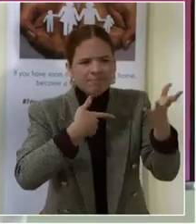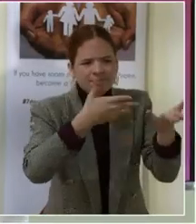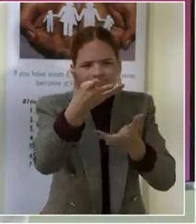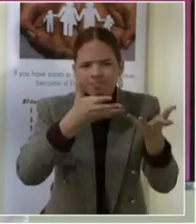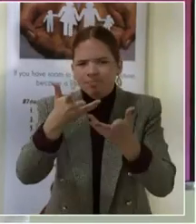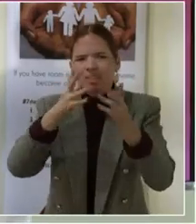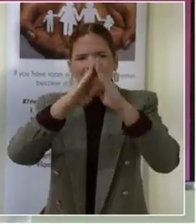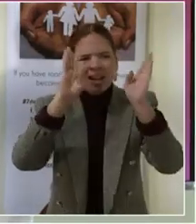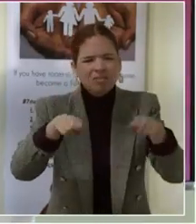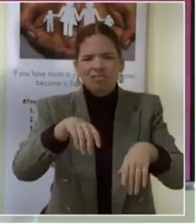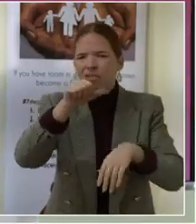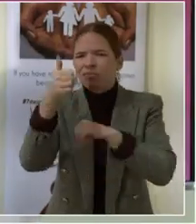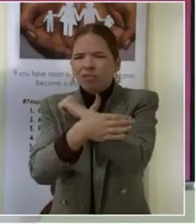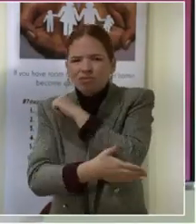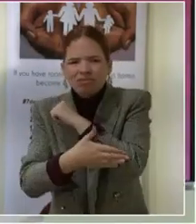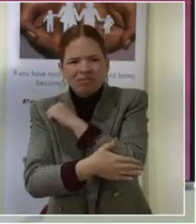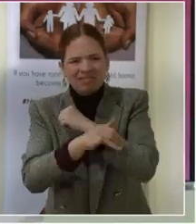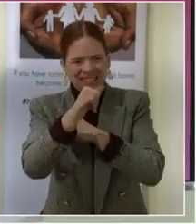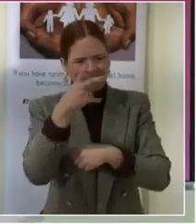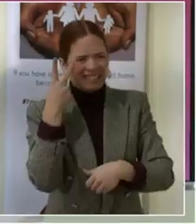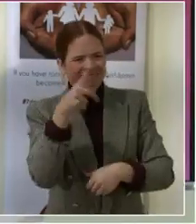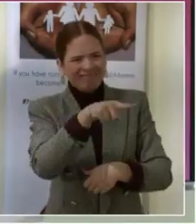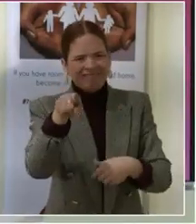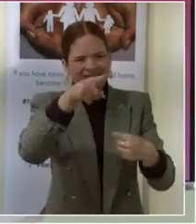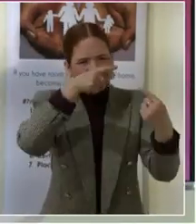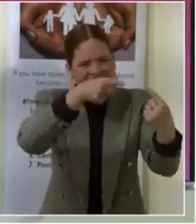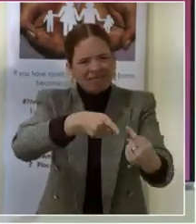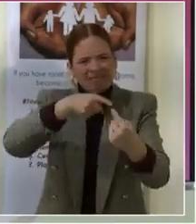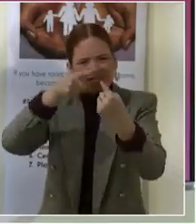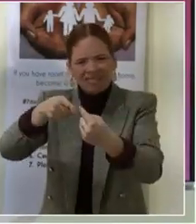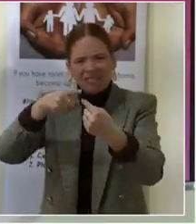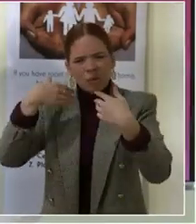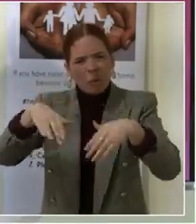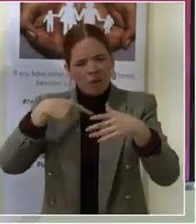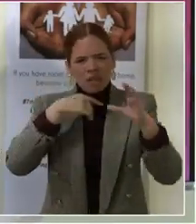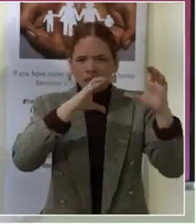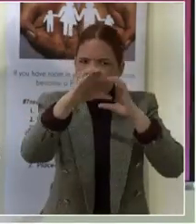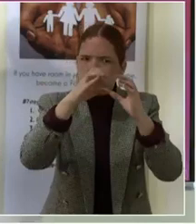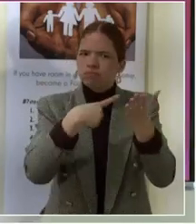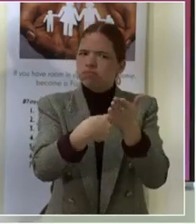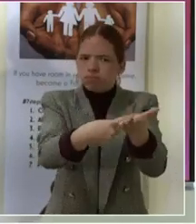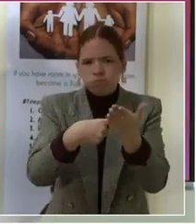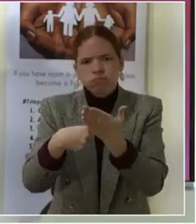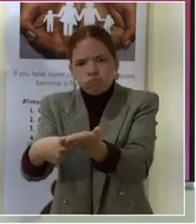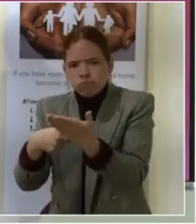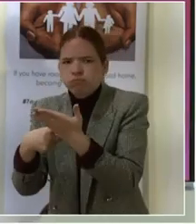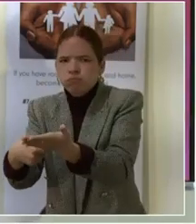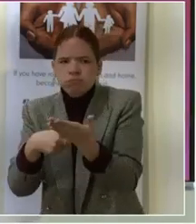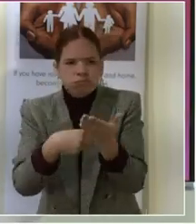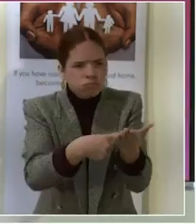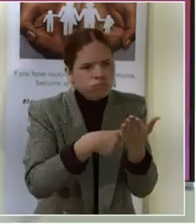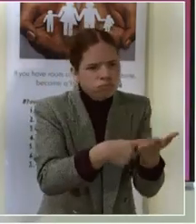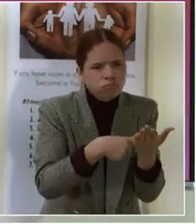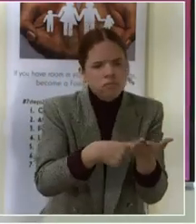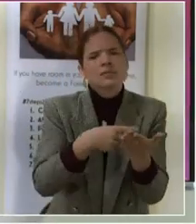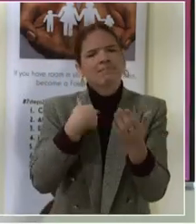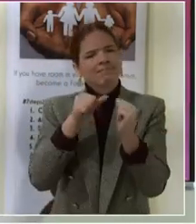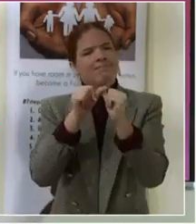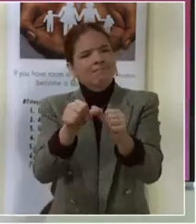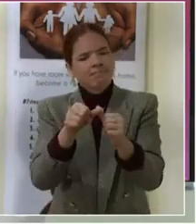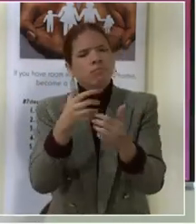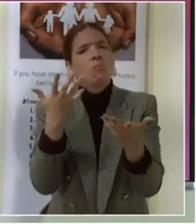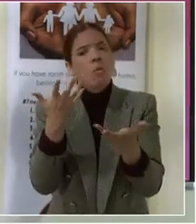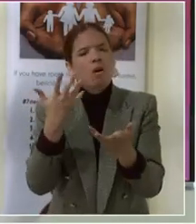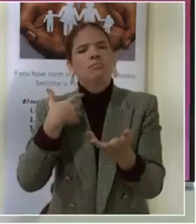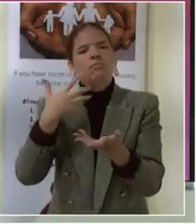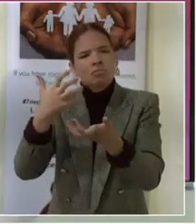who are struggling with gun violence. And so this is the next logical step for us to be able to combine the two of